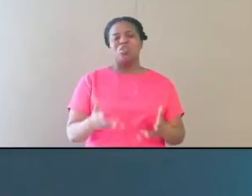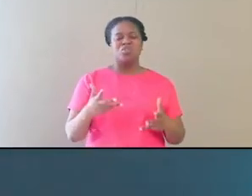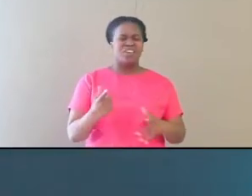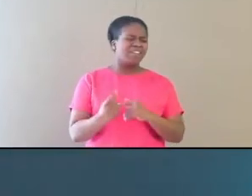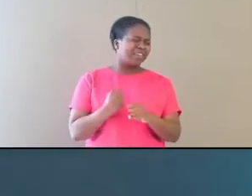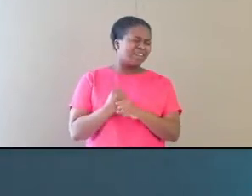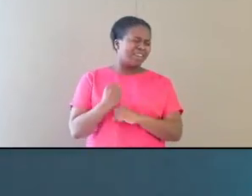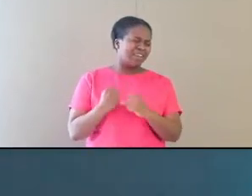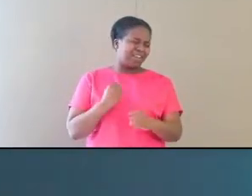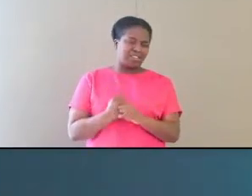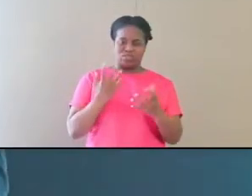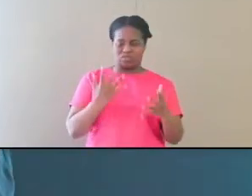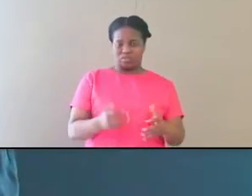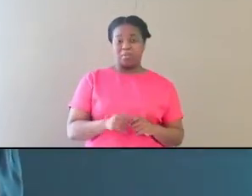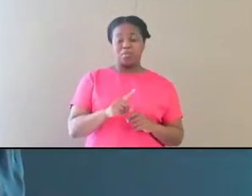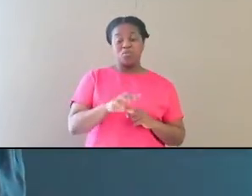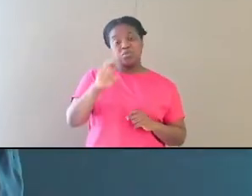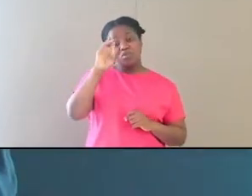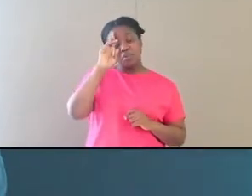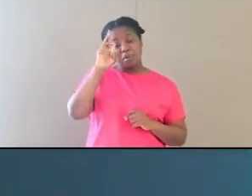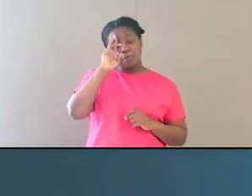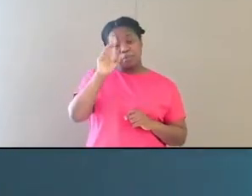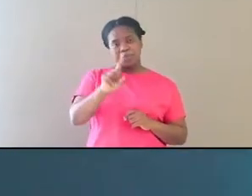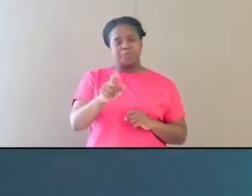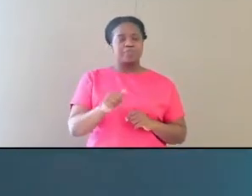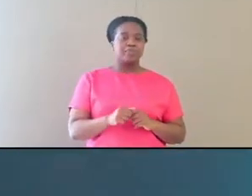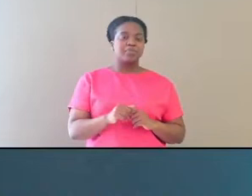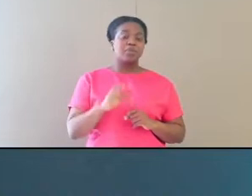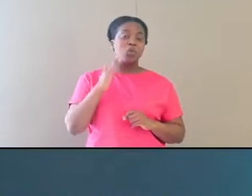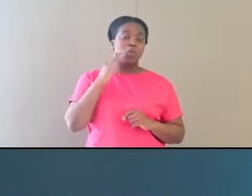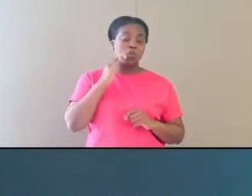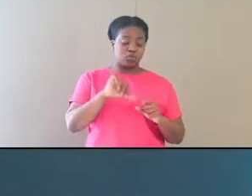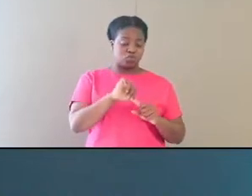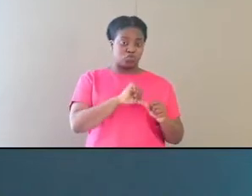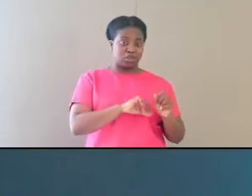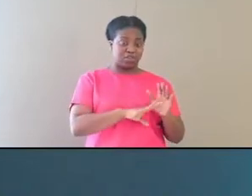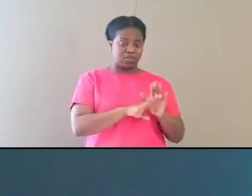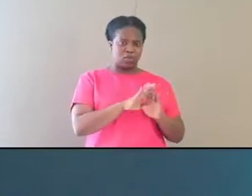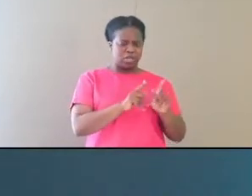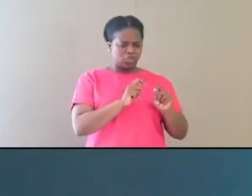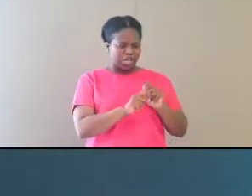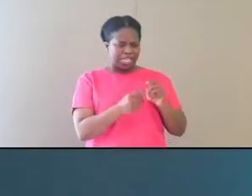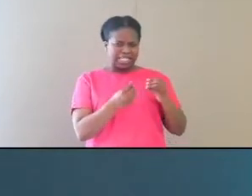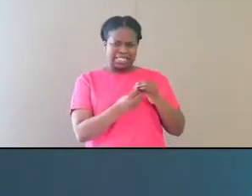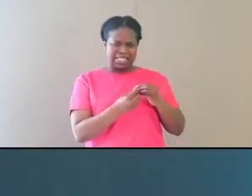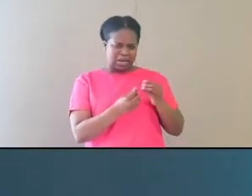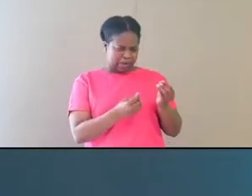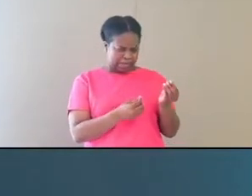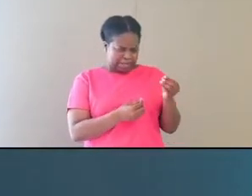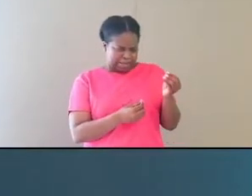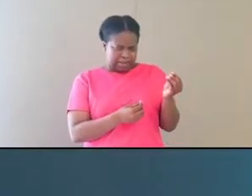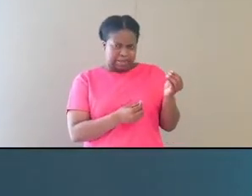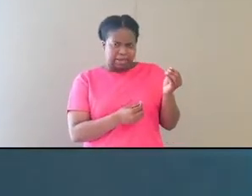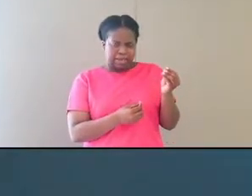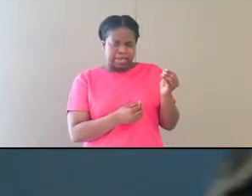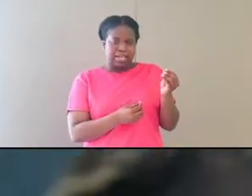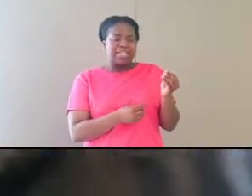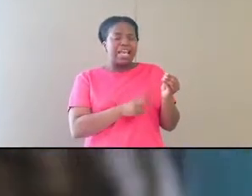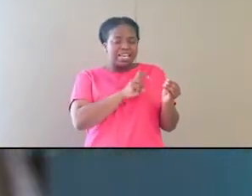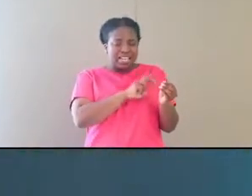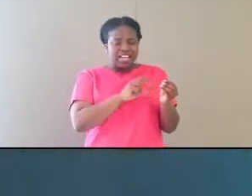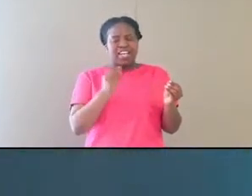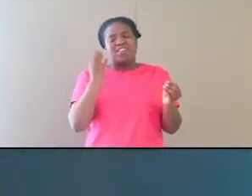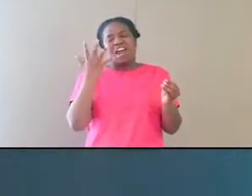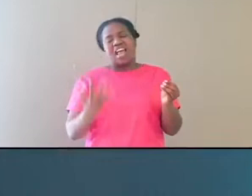one must remember about these levers is that every time social development wants to change one of these things, they need the concurrence of the Minister of